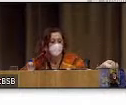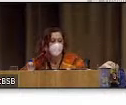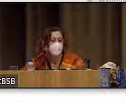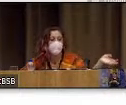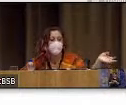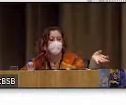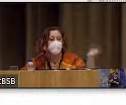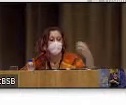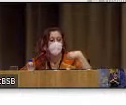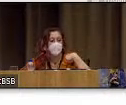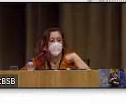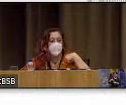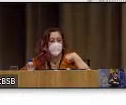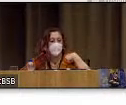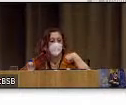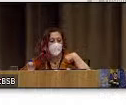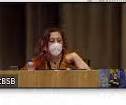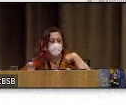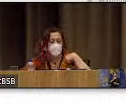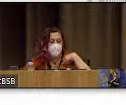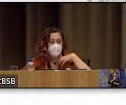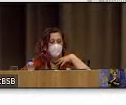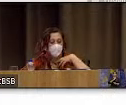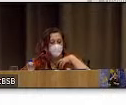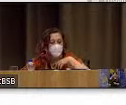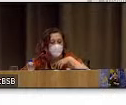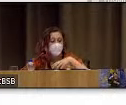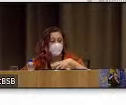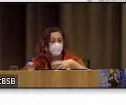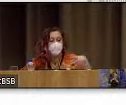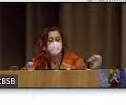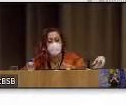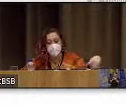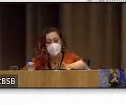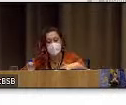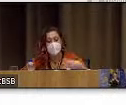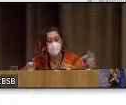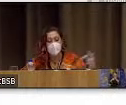admission of the baby after he's born, long hospitalization.